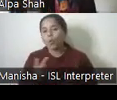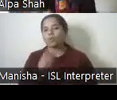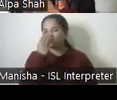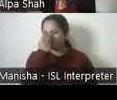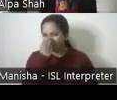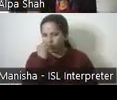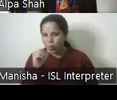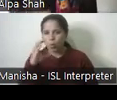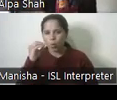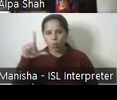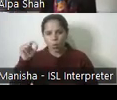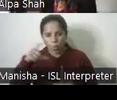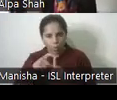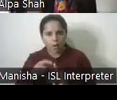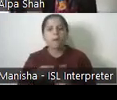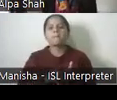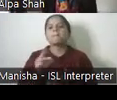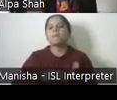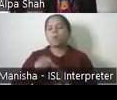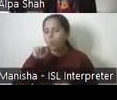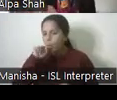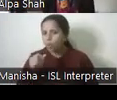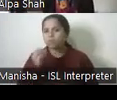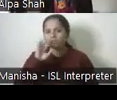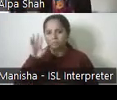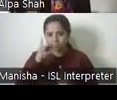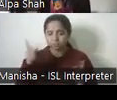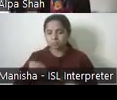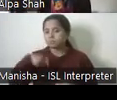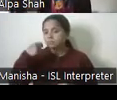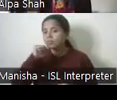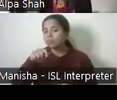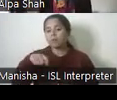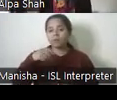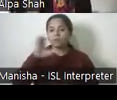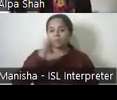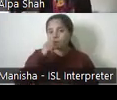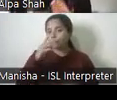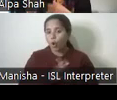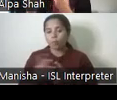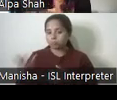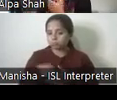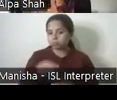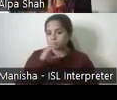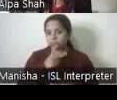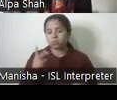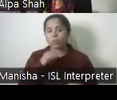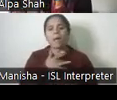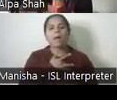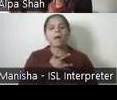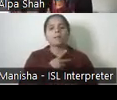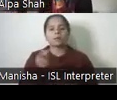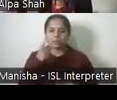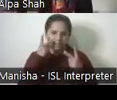closed curtains, men drinking just by themselves, you know, not including women. And these kind of habits which you